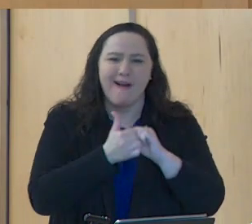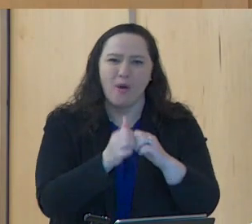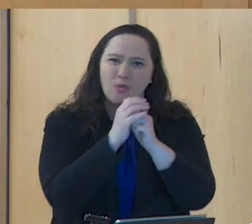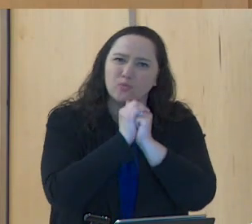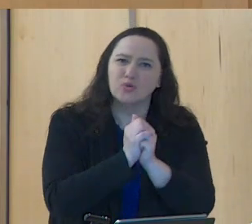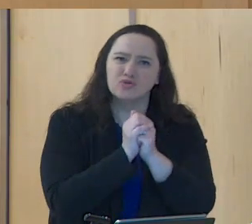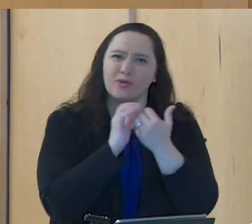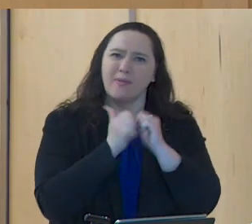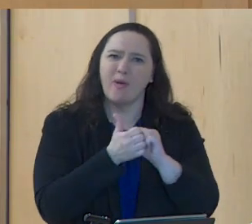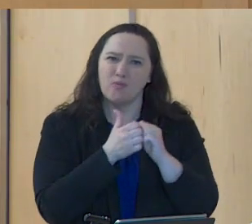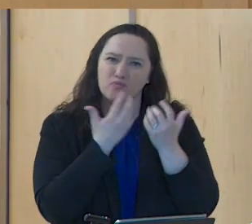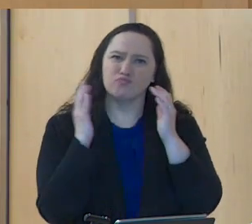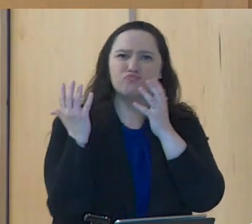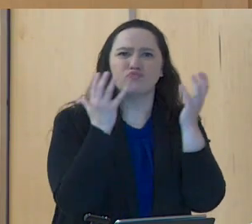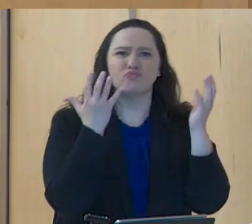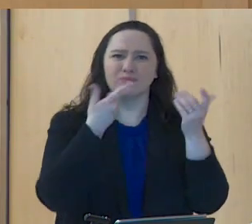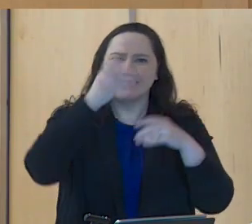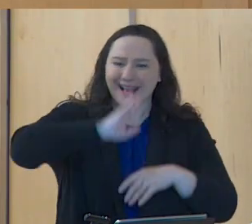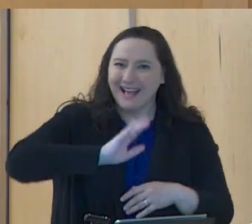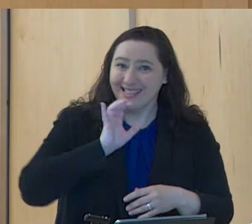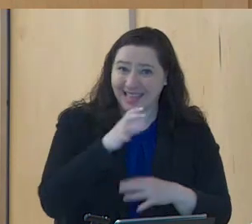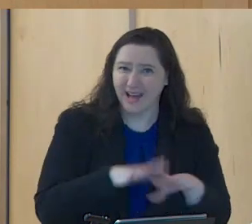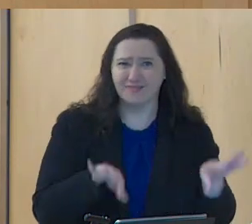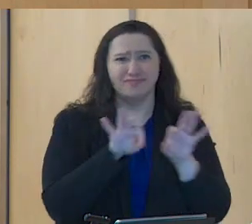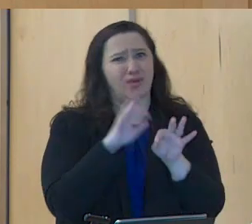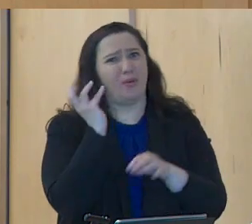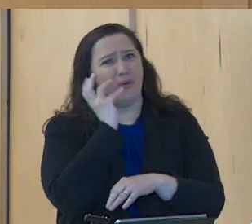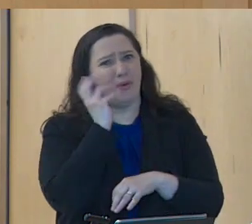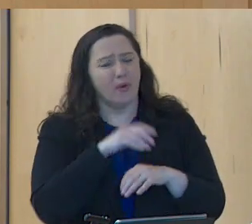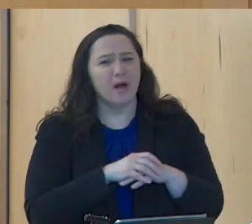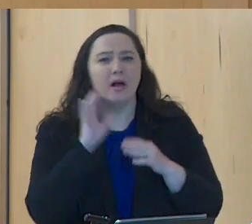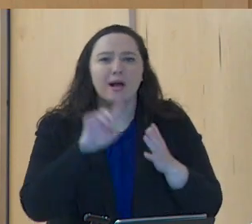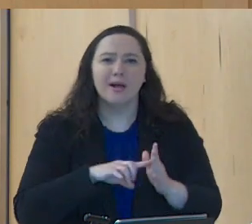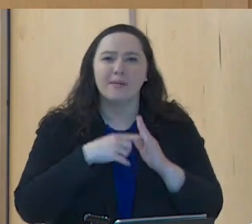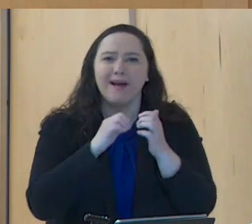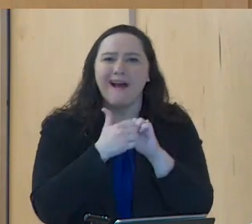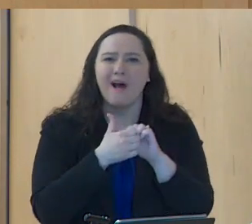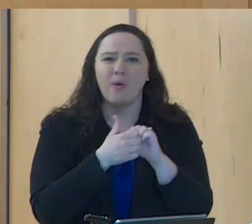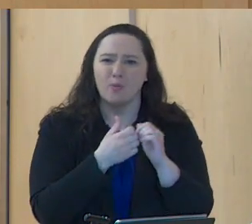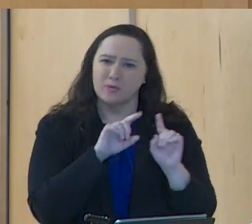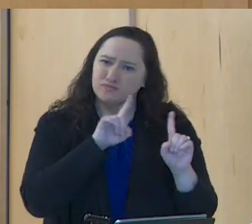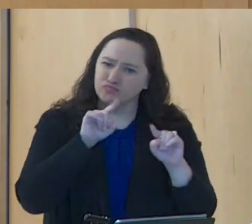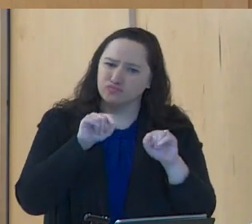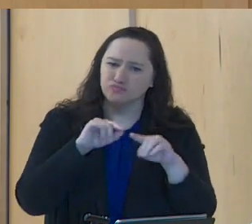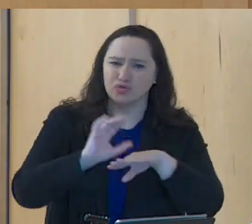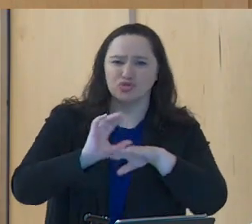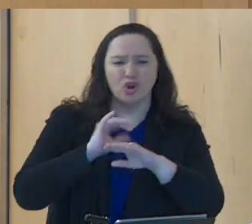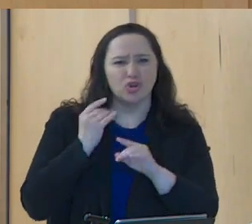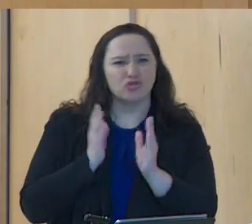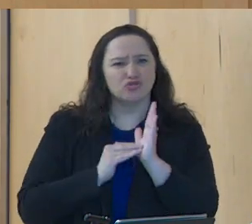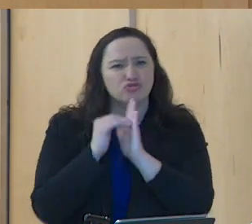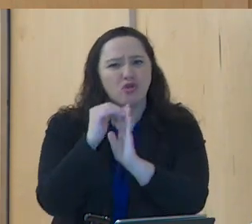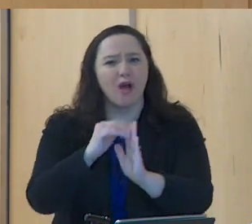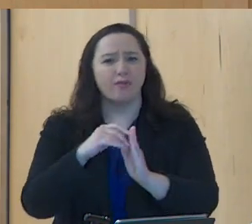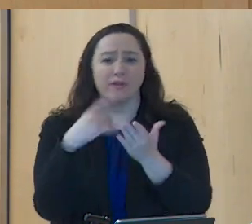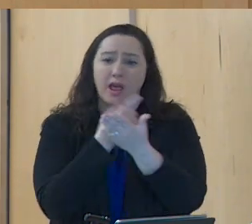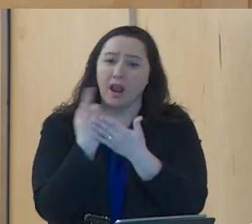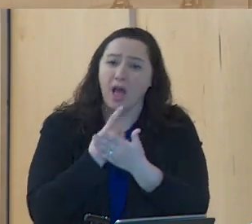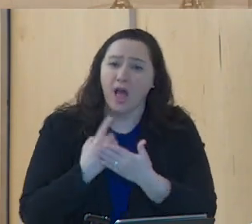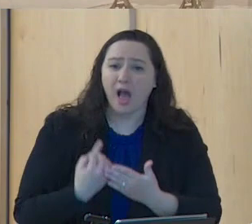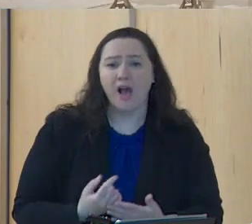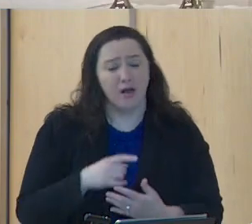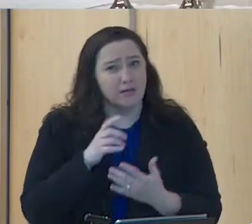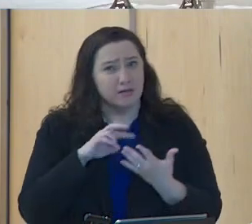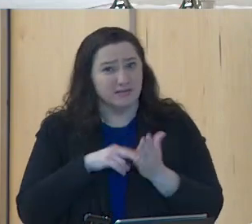God? That begins by bringing them to church on a regular basis, hopefully a weekly